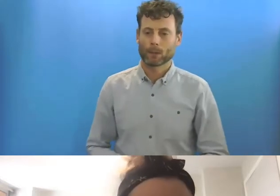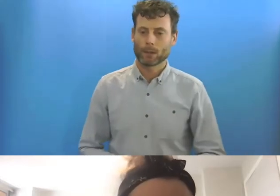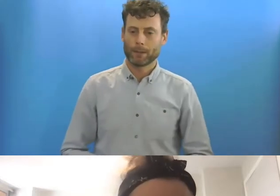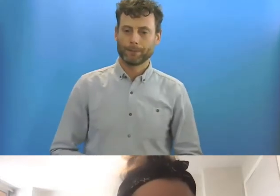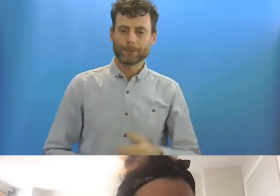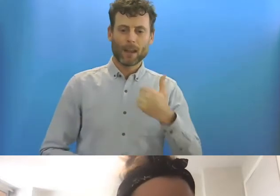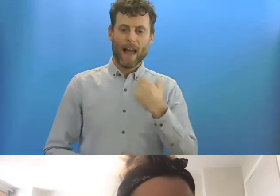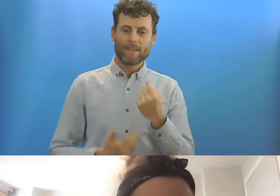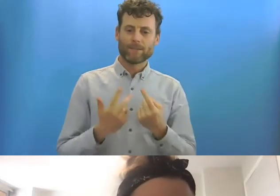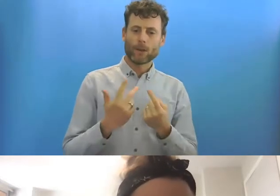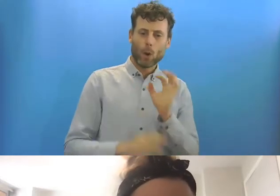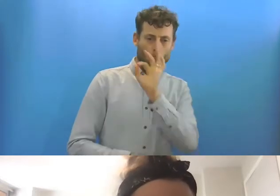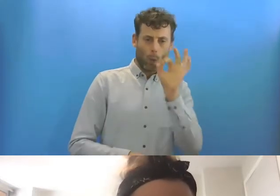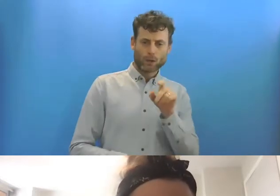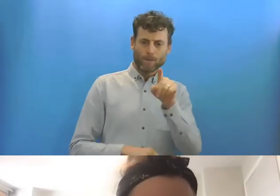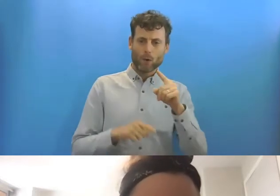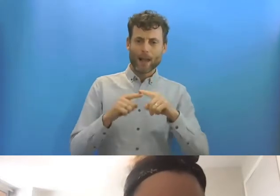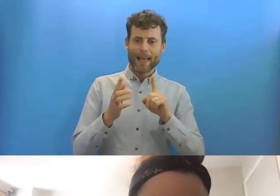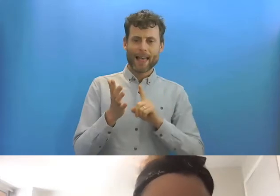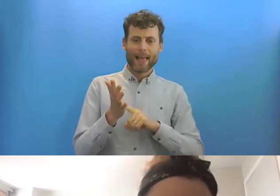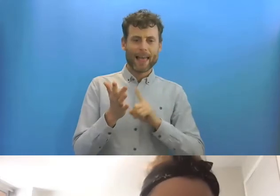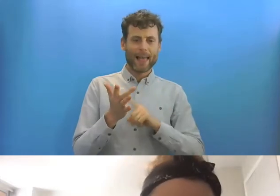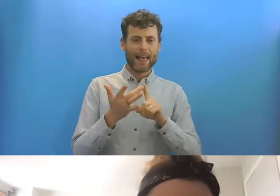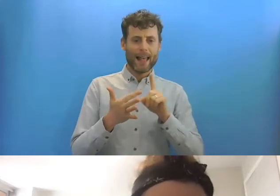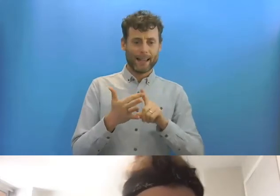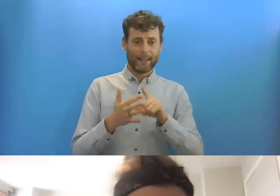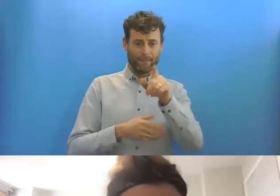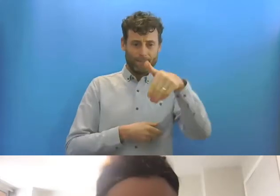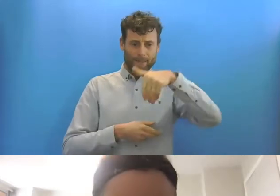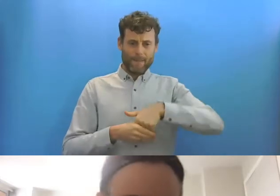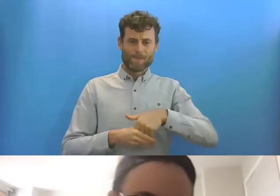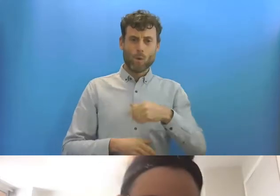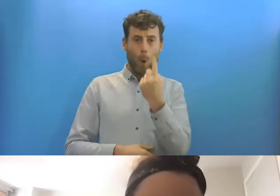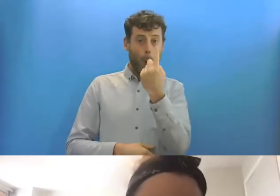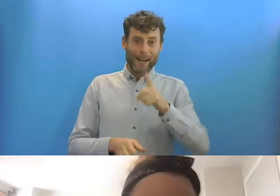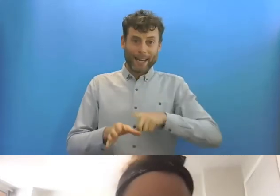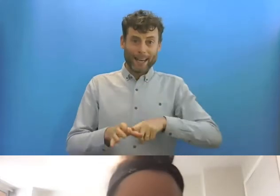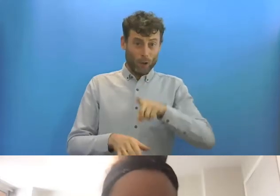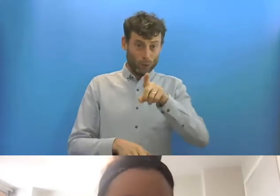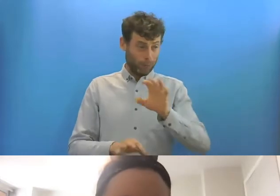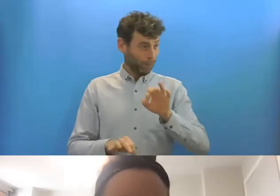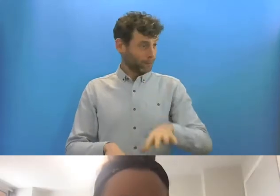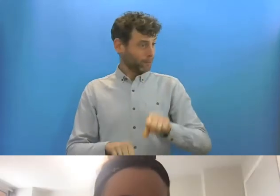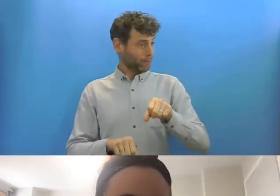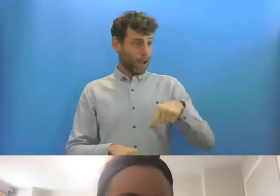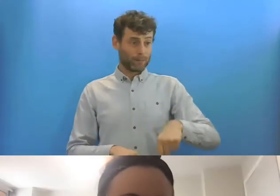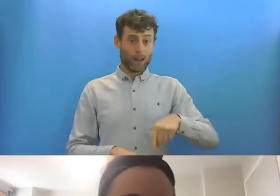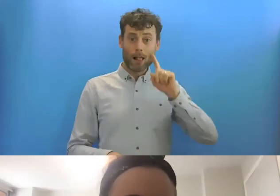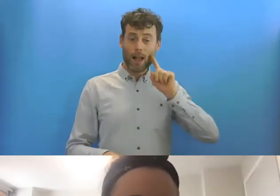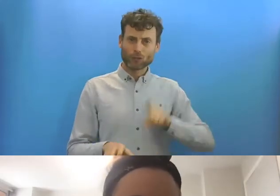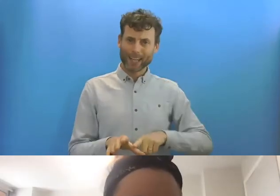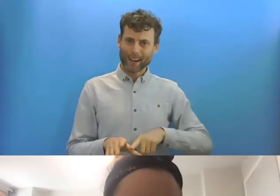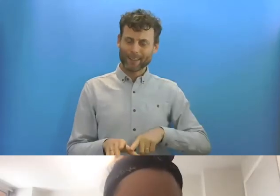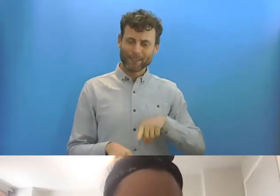I've got a question for Ellie, because Ellie, you've been with us only for a year. You started this time last year. So a bit similar